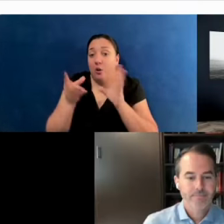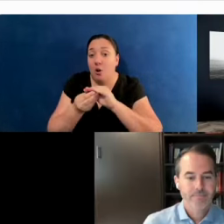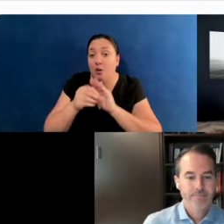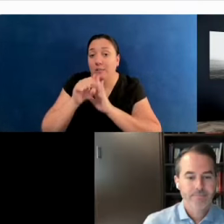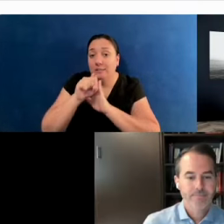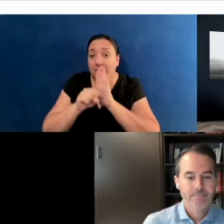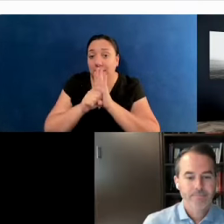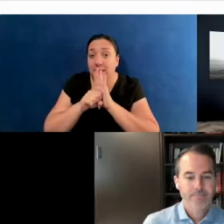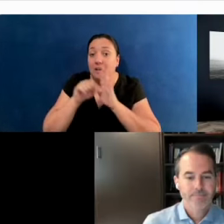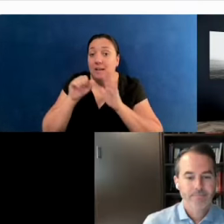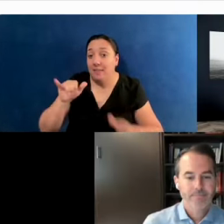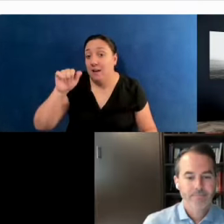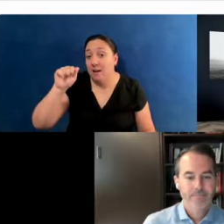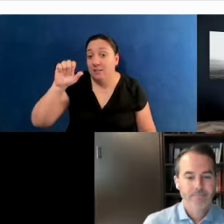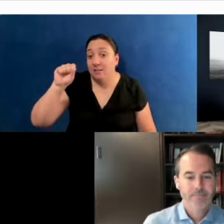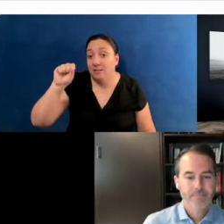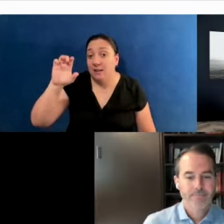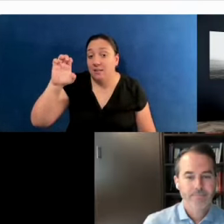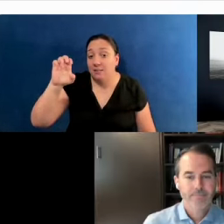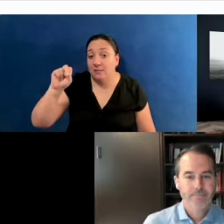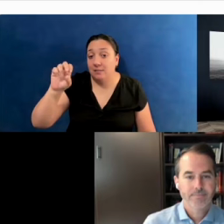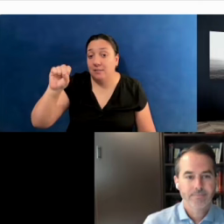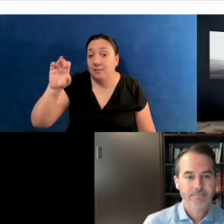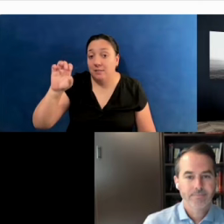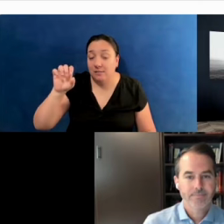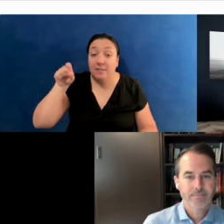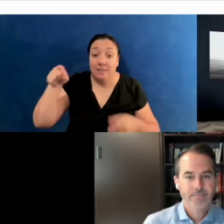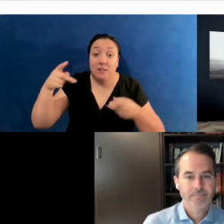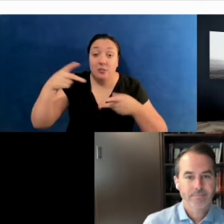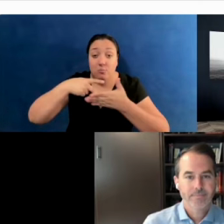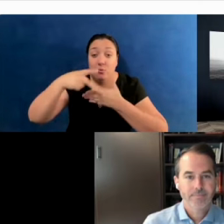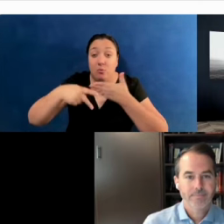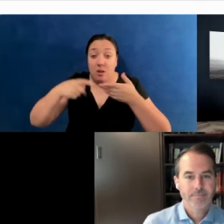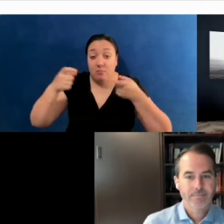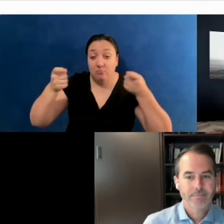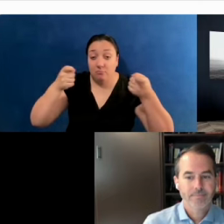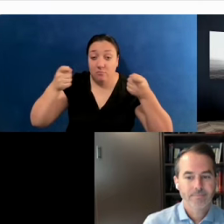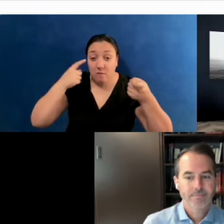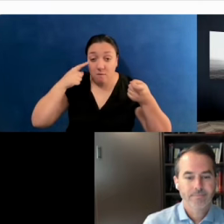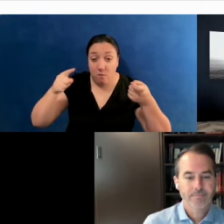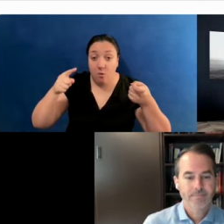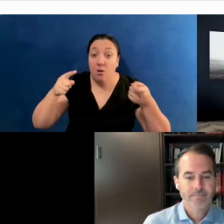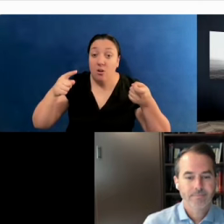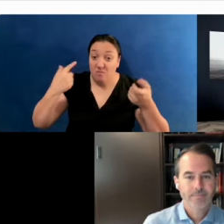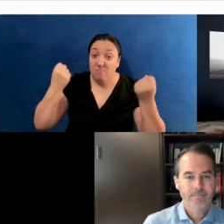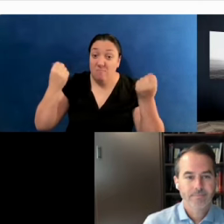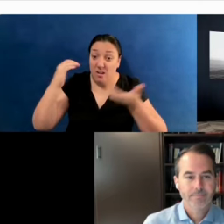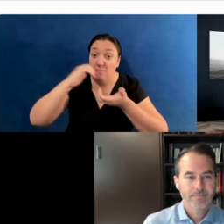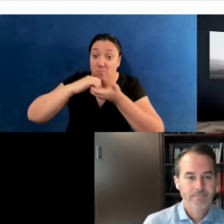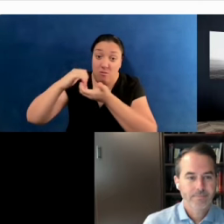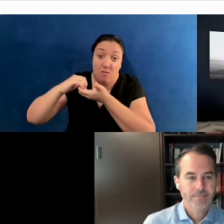program manager for. So as you can see, we have some wonderful partners. So next slide, please.